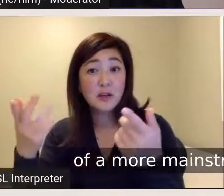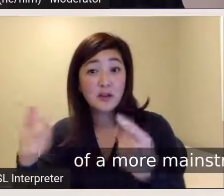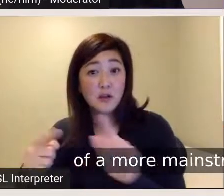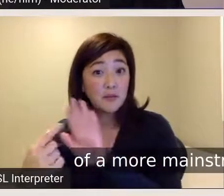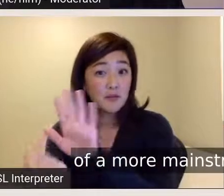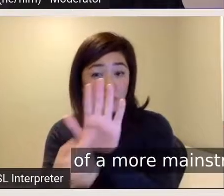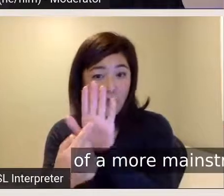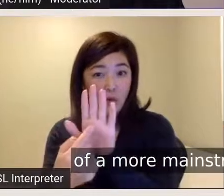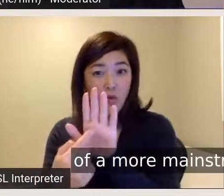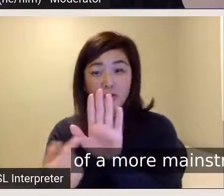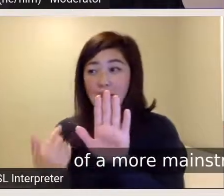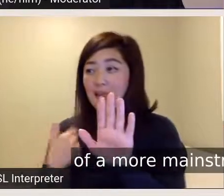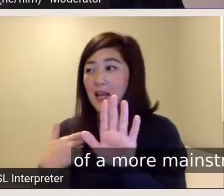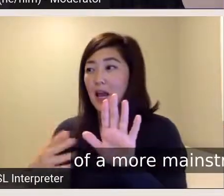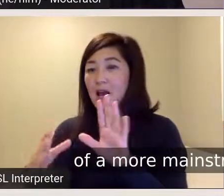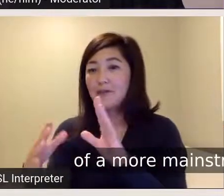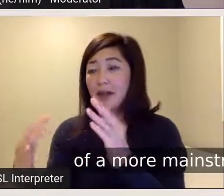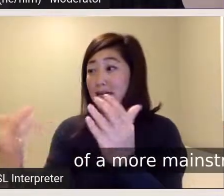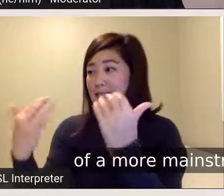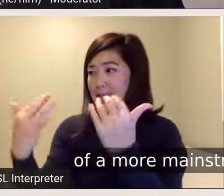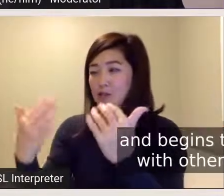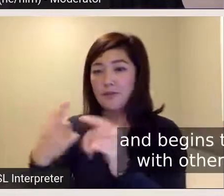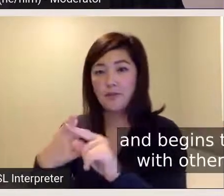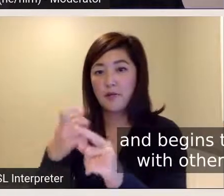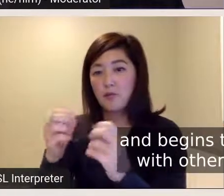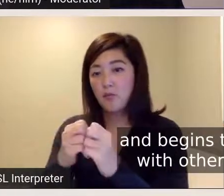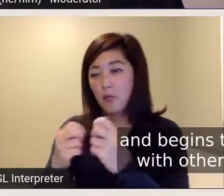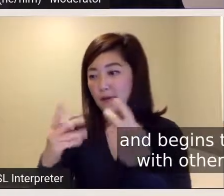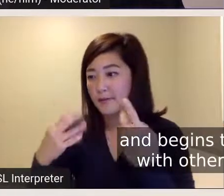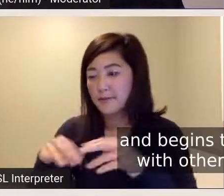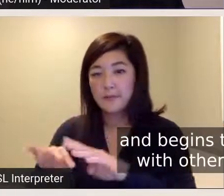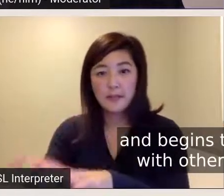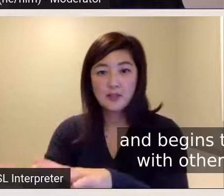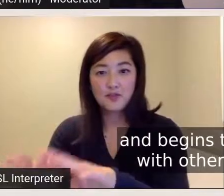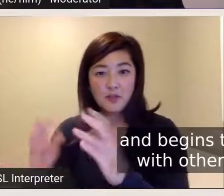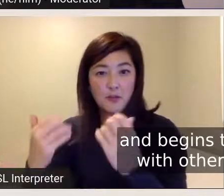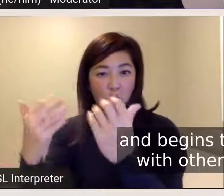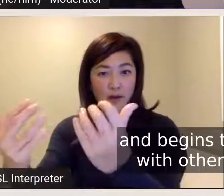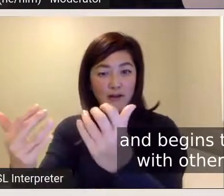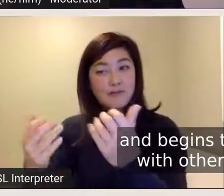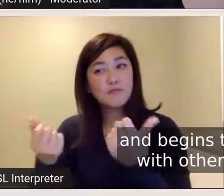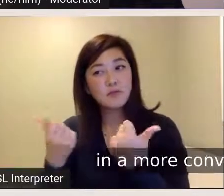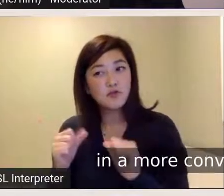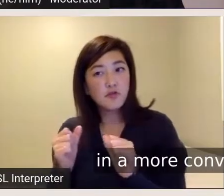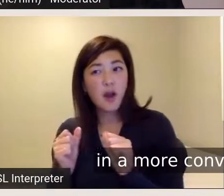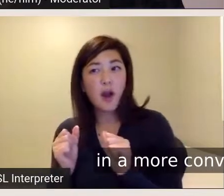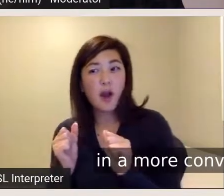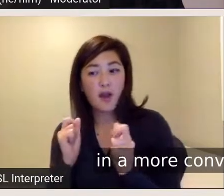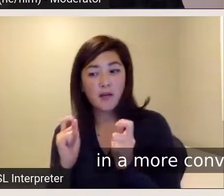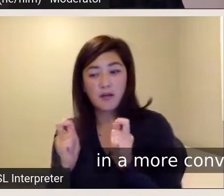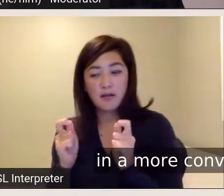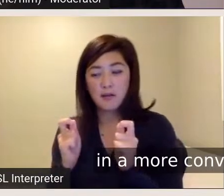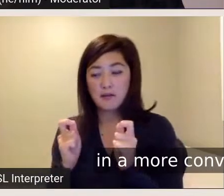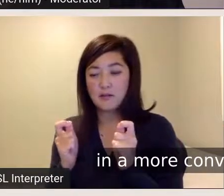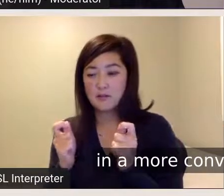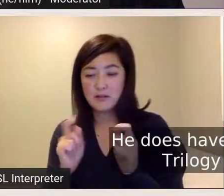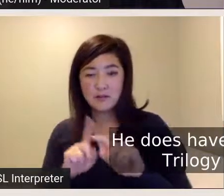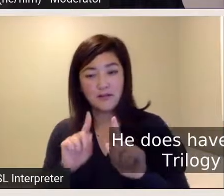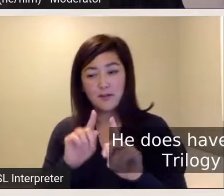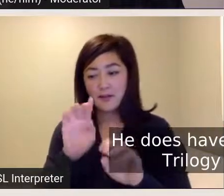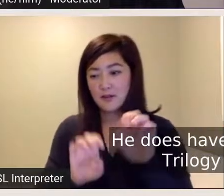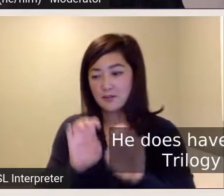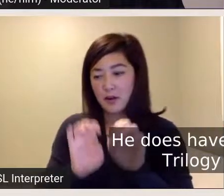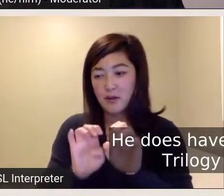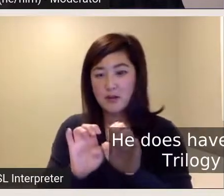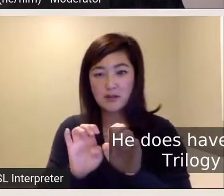of a more mainstream film audience, and begins to experiment with other techniques in a more conventional setting. He